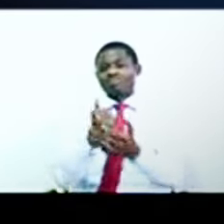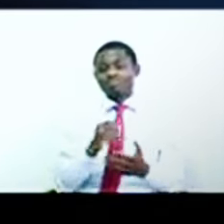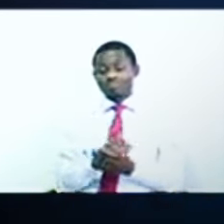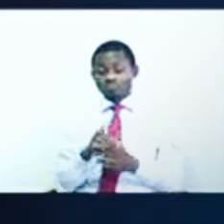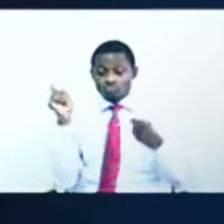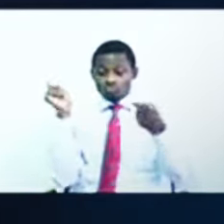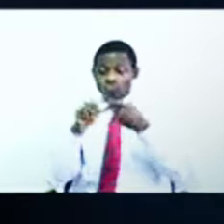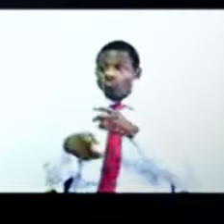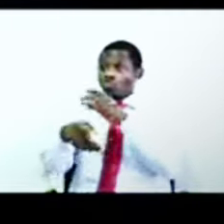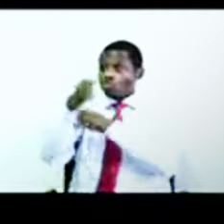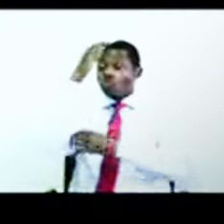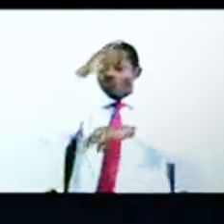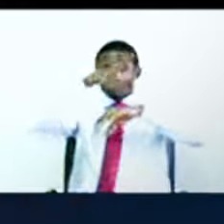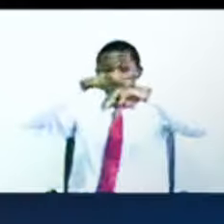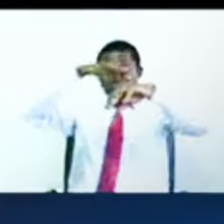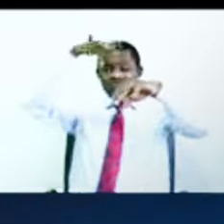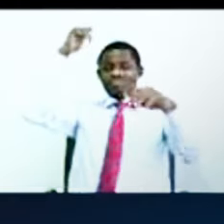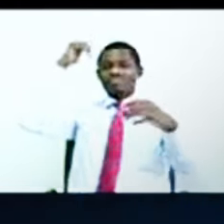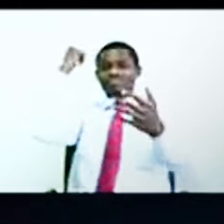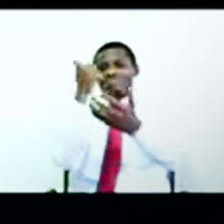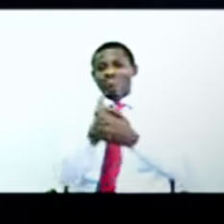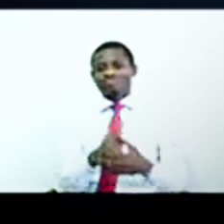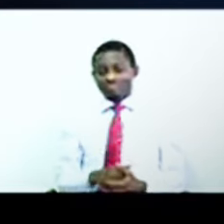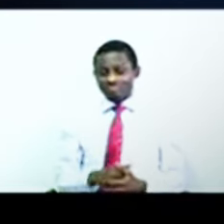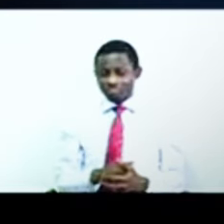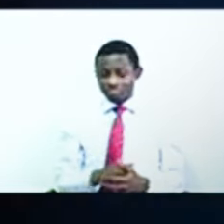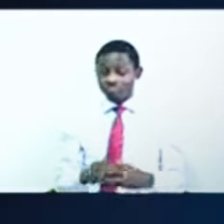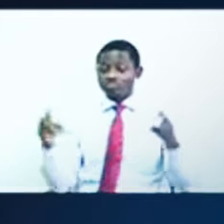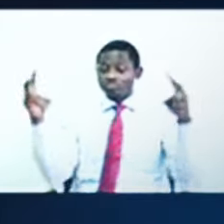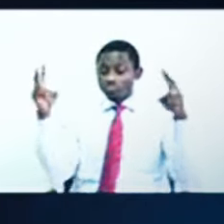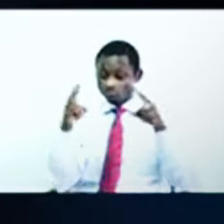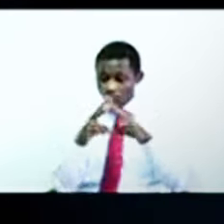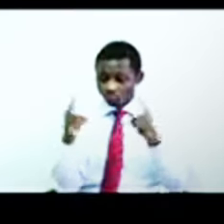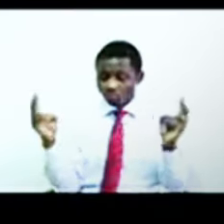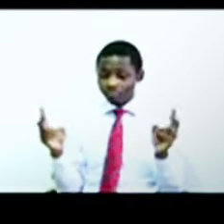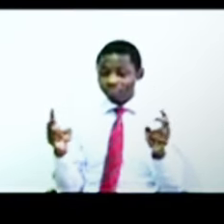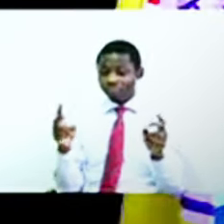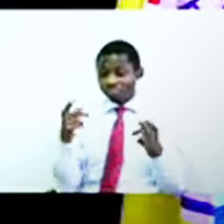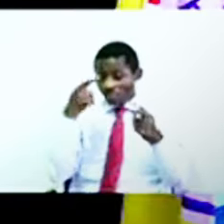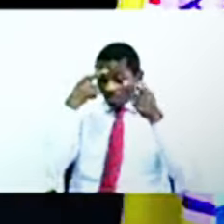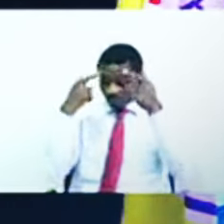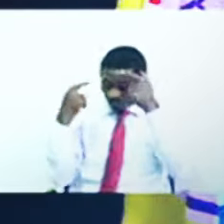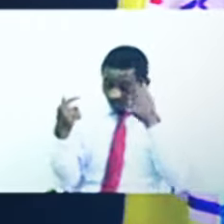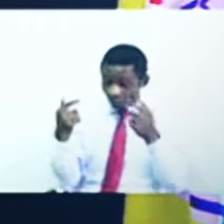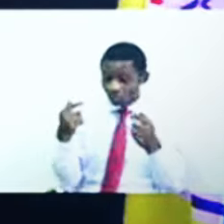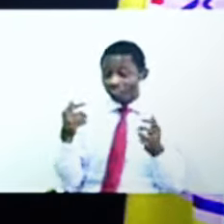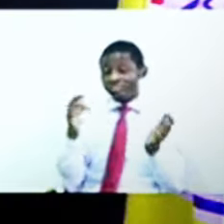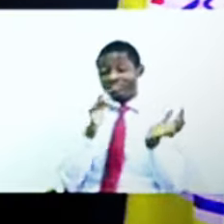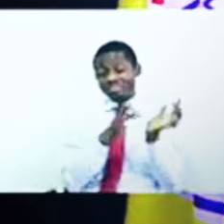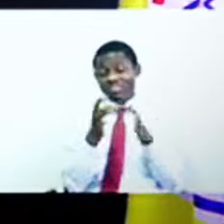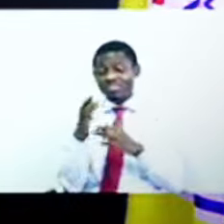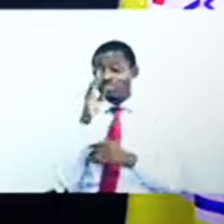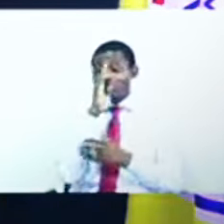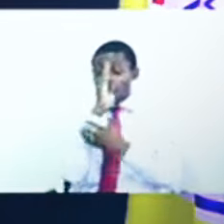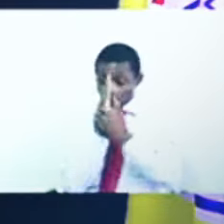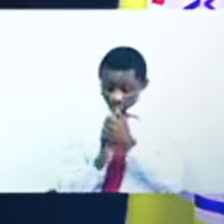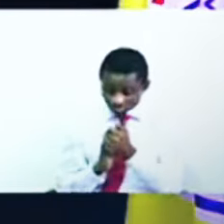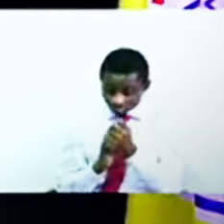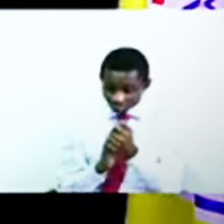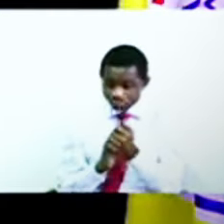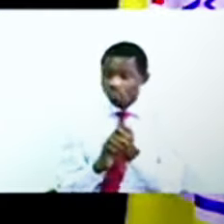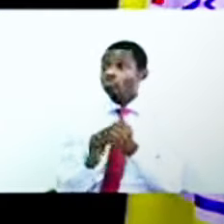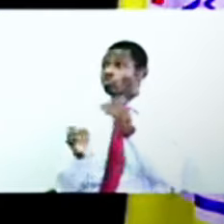the glory of the Father. Therefore, as a result of what he did, God was